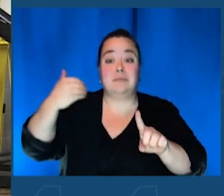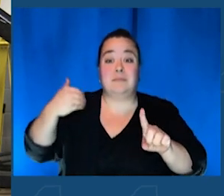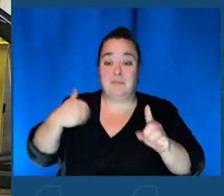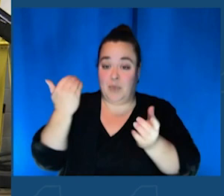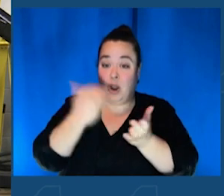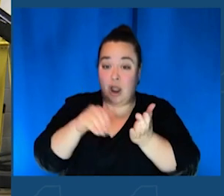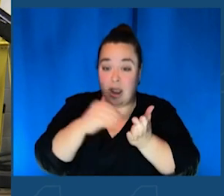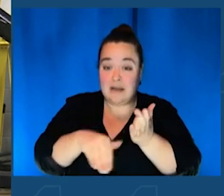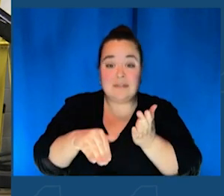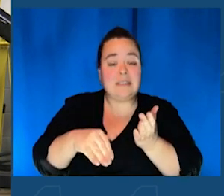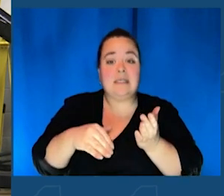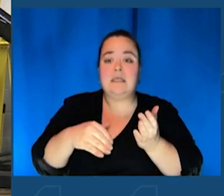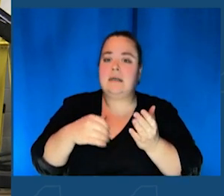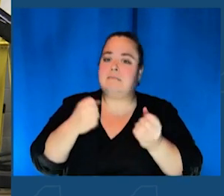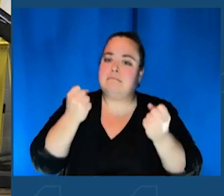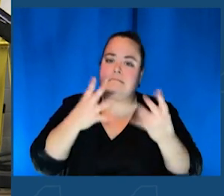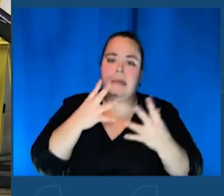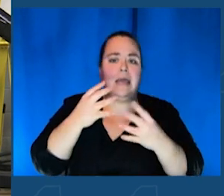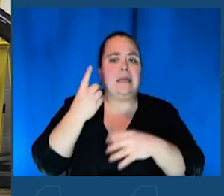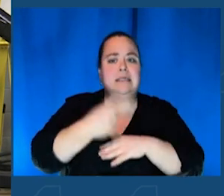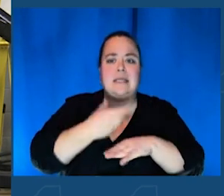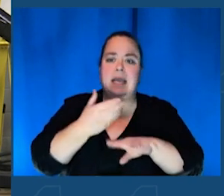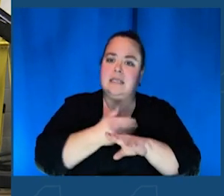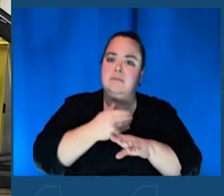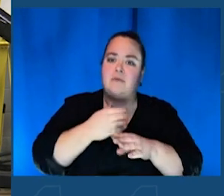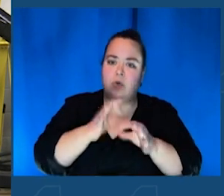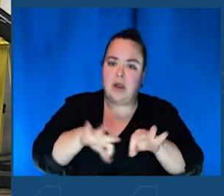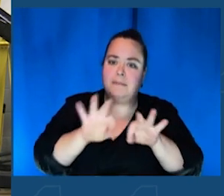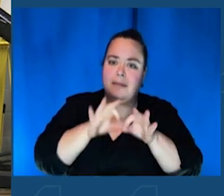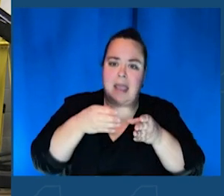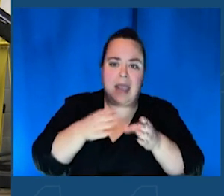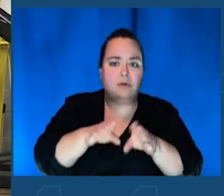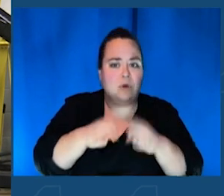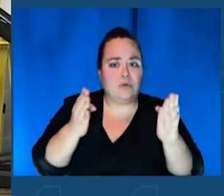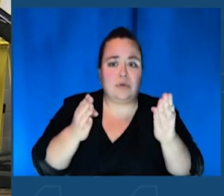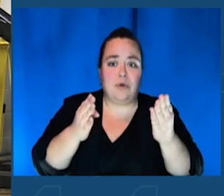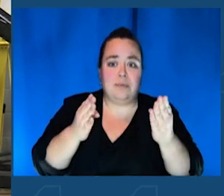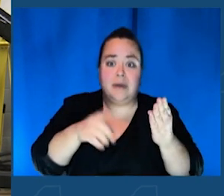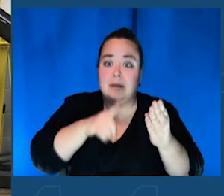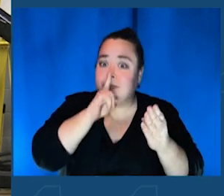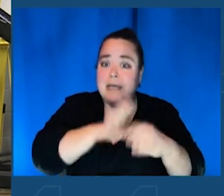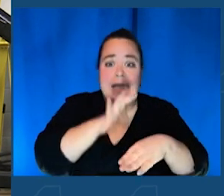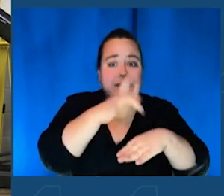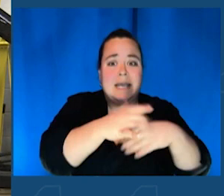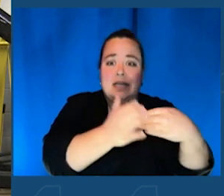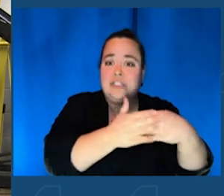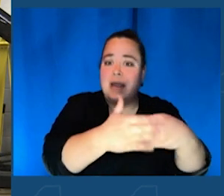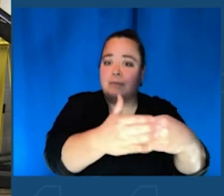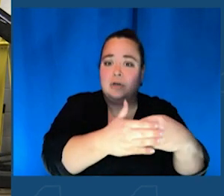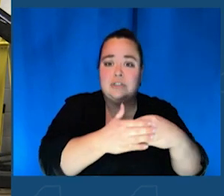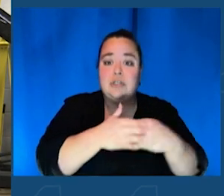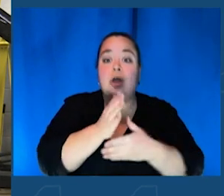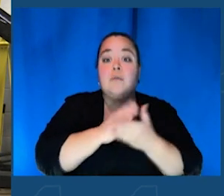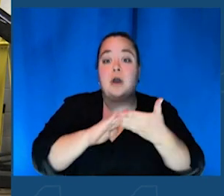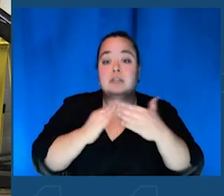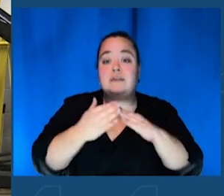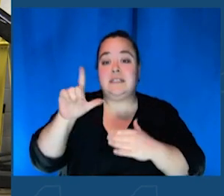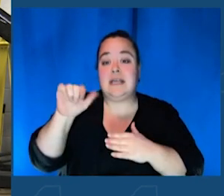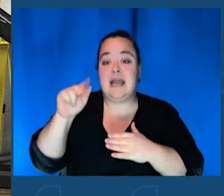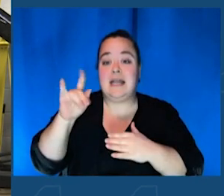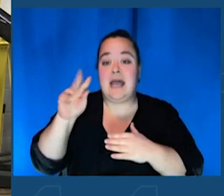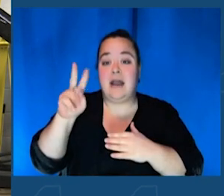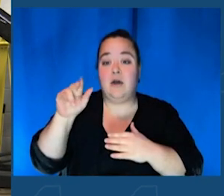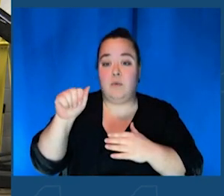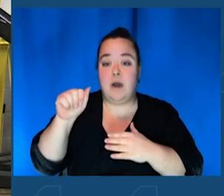we could even get arterial main roads open, nevertheless get into the neighborhoods. Parts of the City of Lackawanna, the 4th Ward and the 3rd Ward, they've already